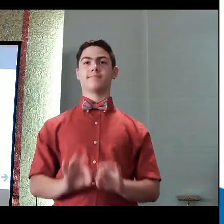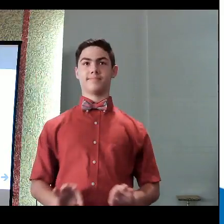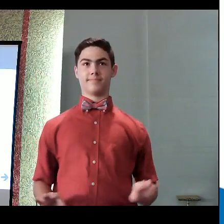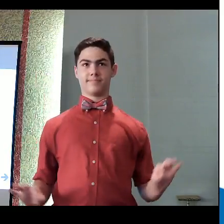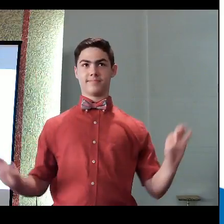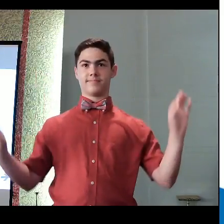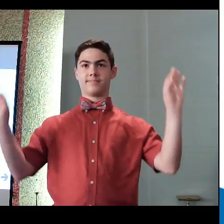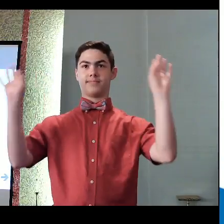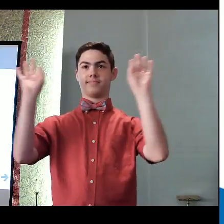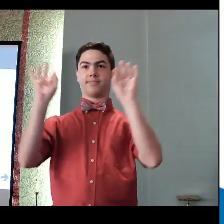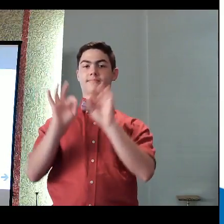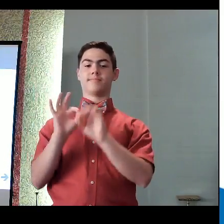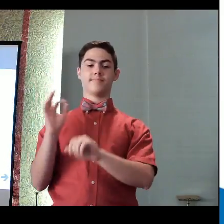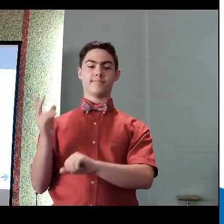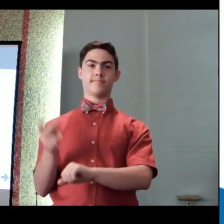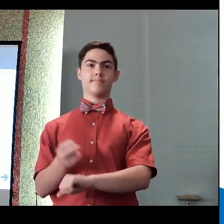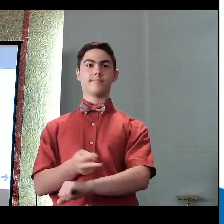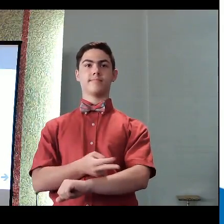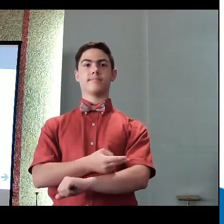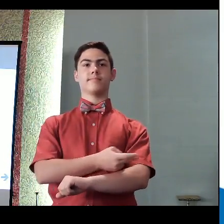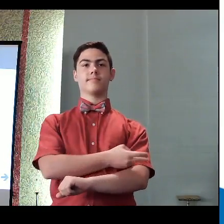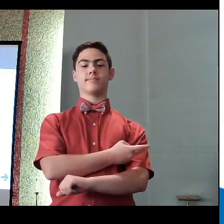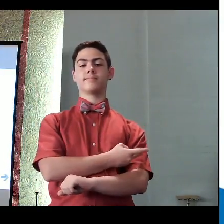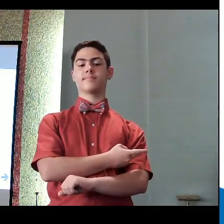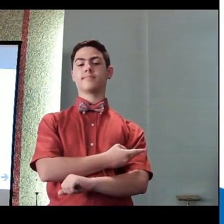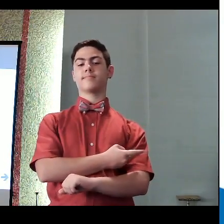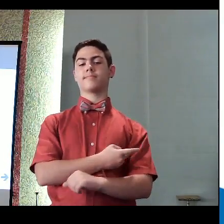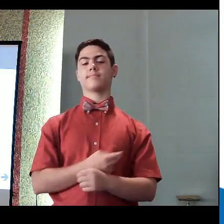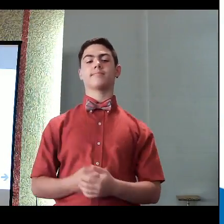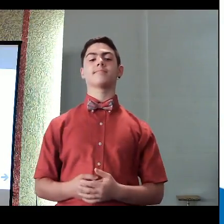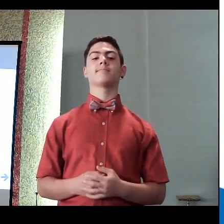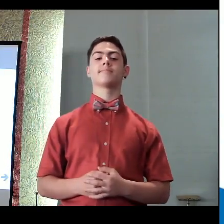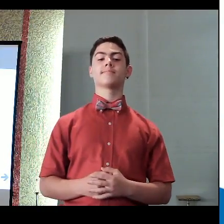Lamb, worthy is the